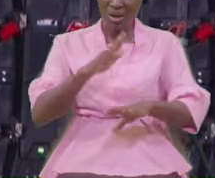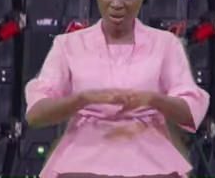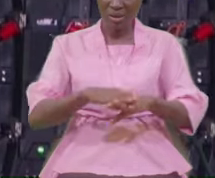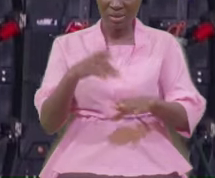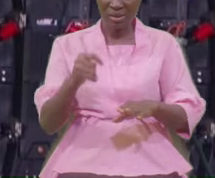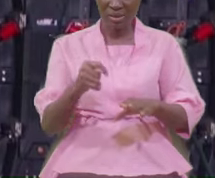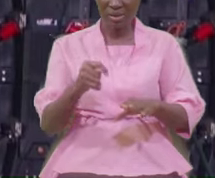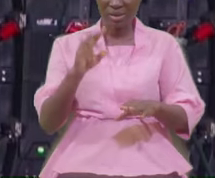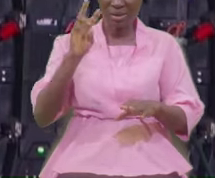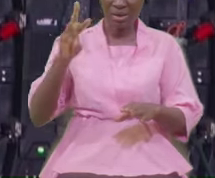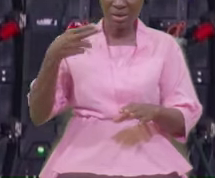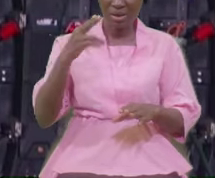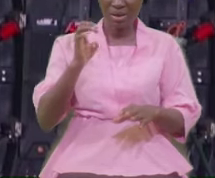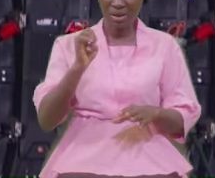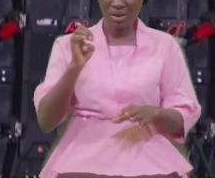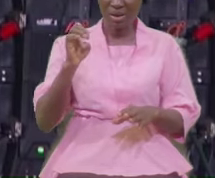your